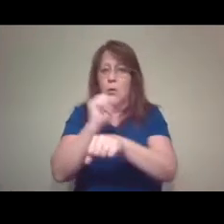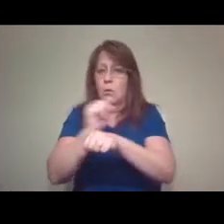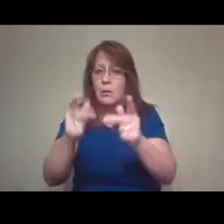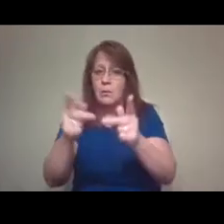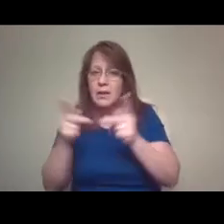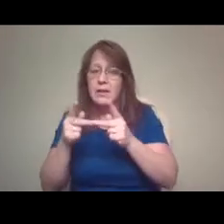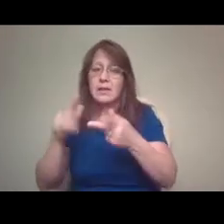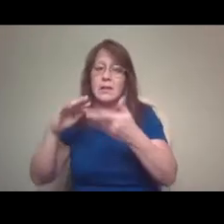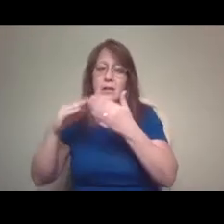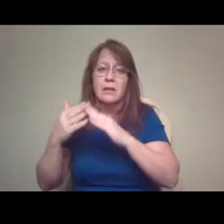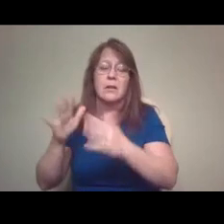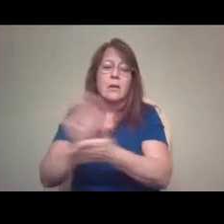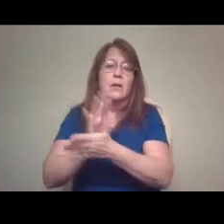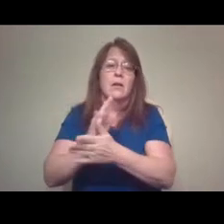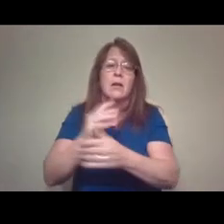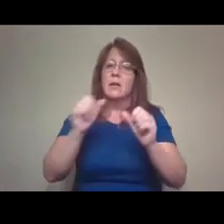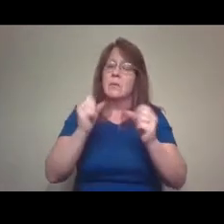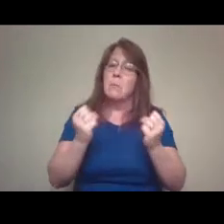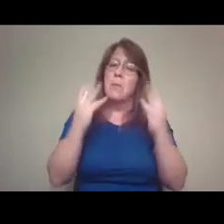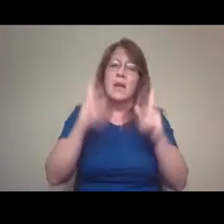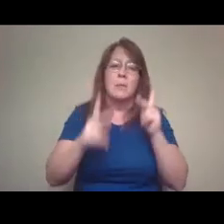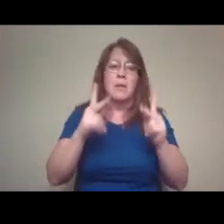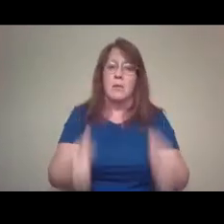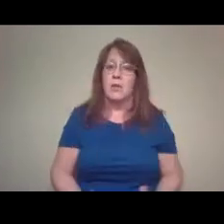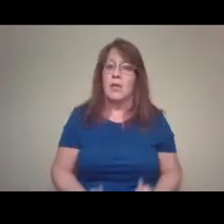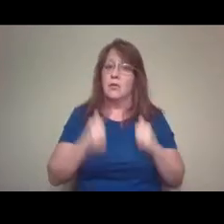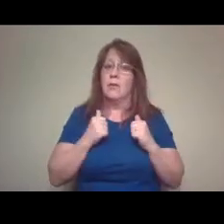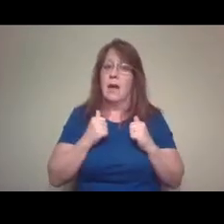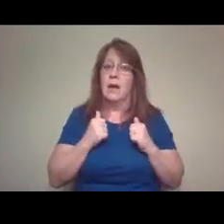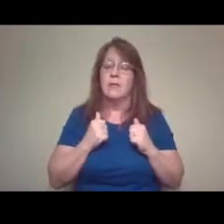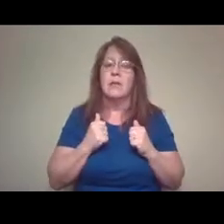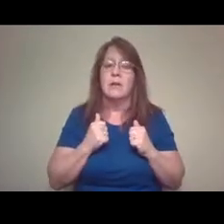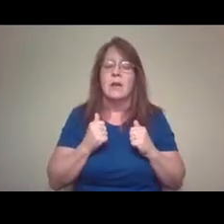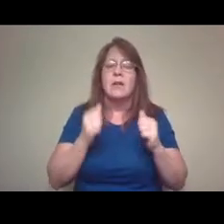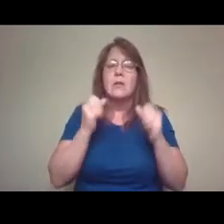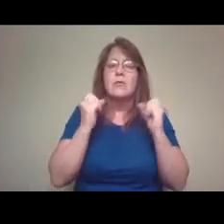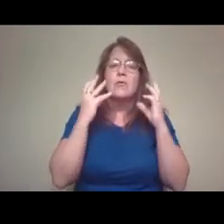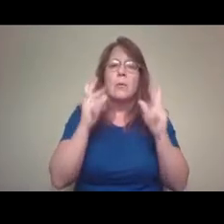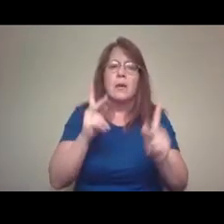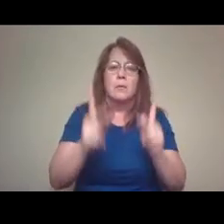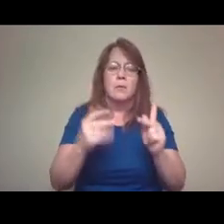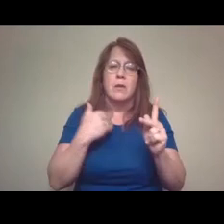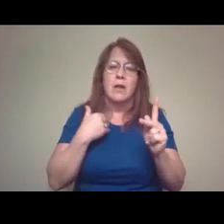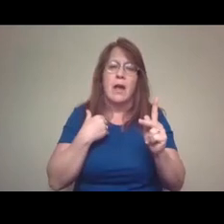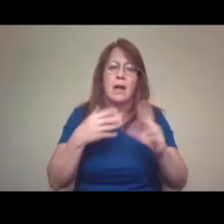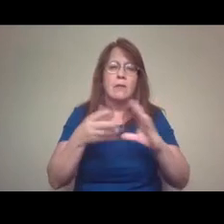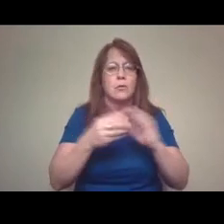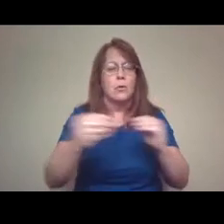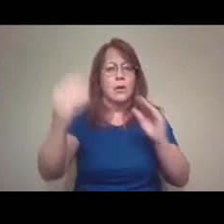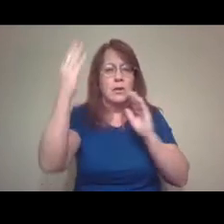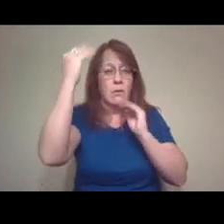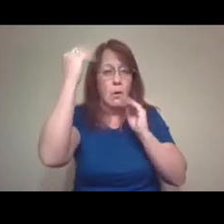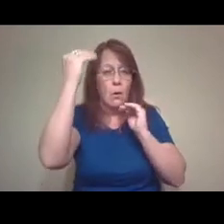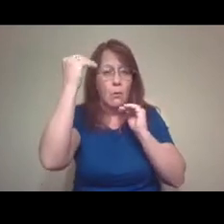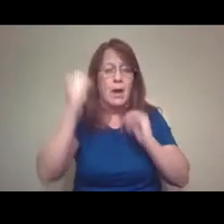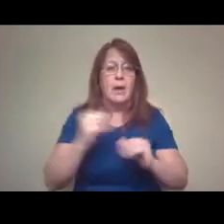suicide and suicide attempts. There are so many people who have stories of hope and resilience. And part of our work in suicide prevention is